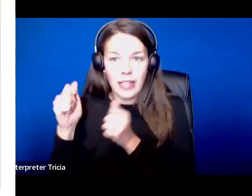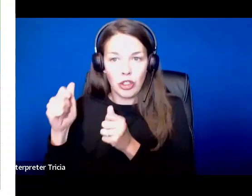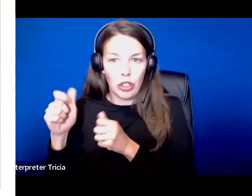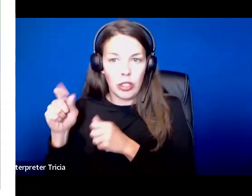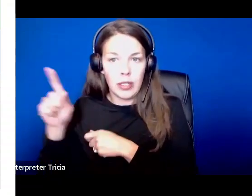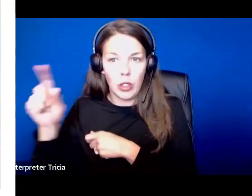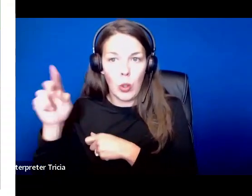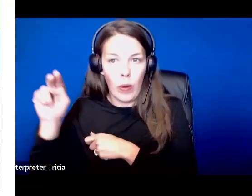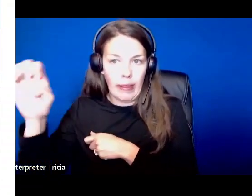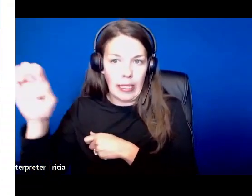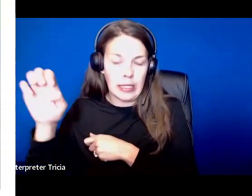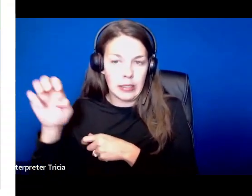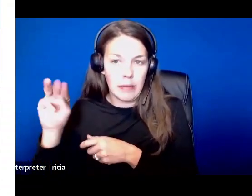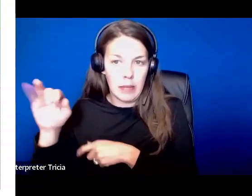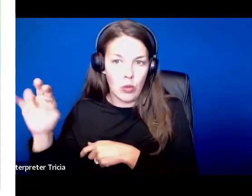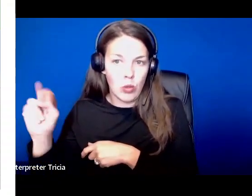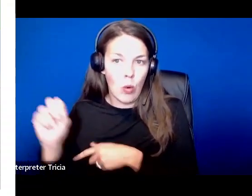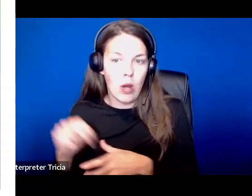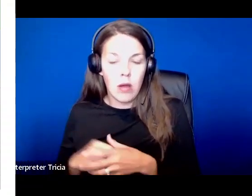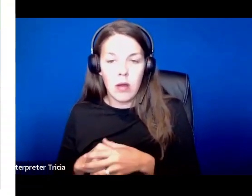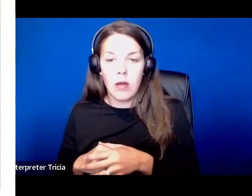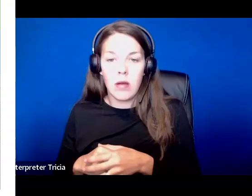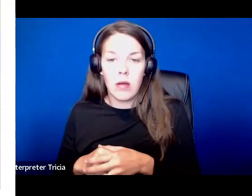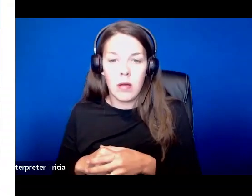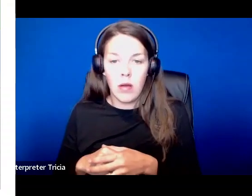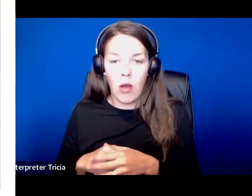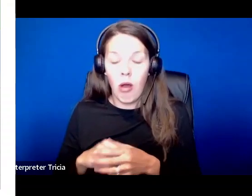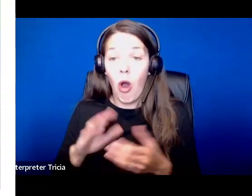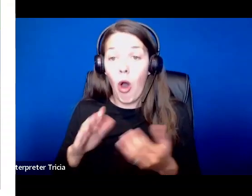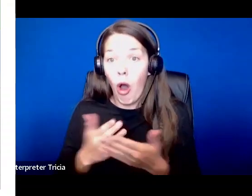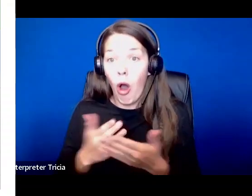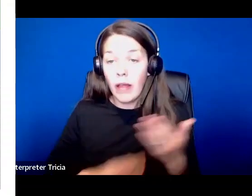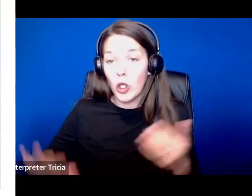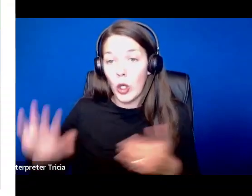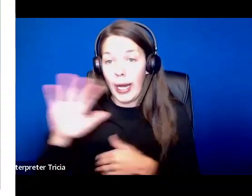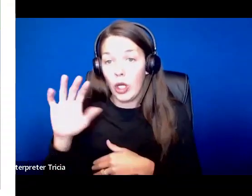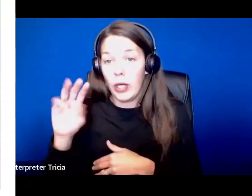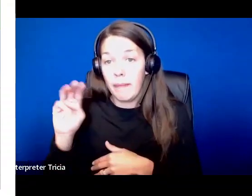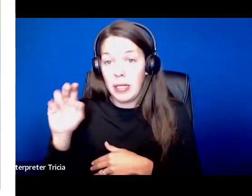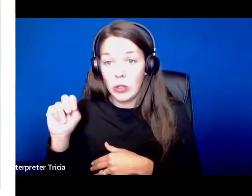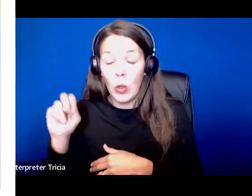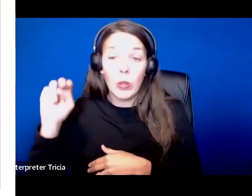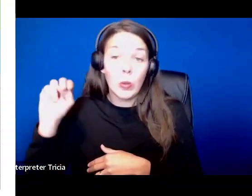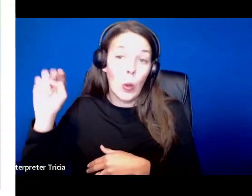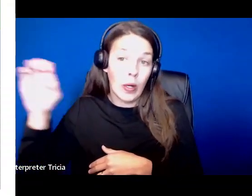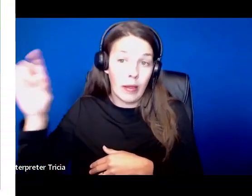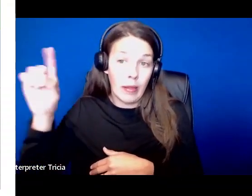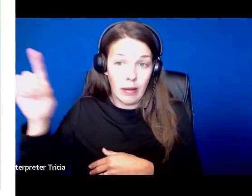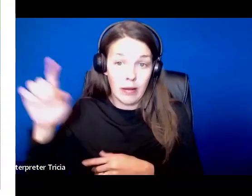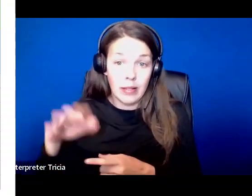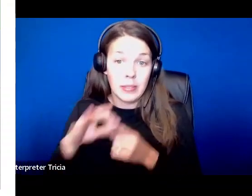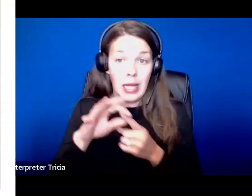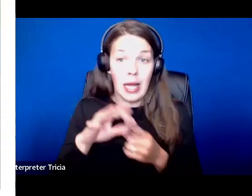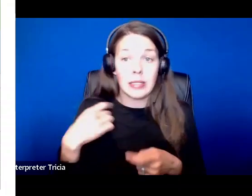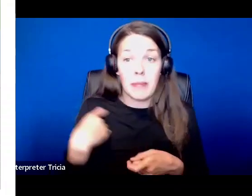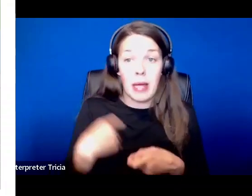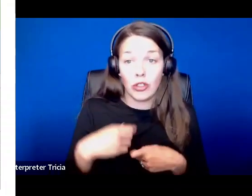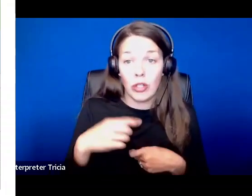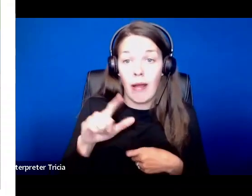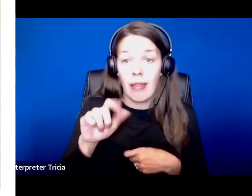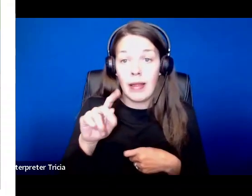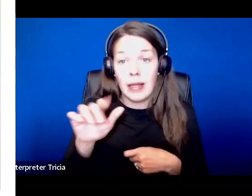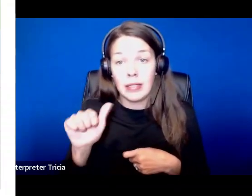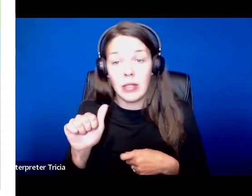Minnesota. But in all of greater Minnesota, Northeast Minnesota, besides Hispanic and Latinos,